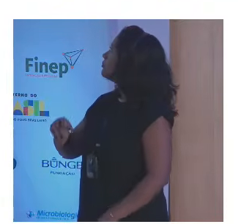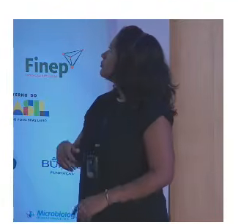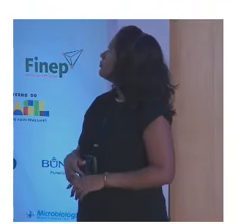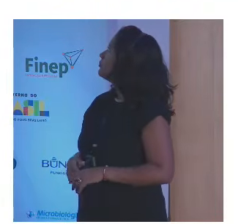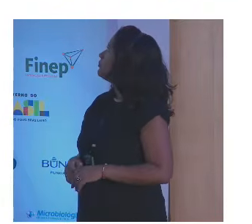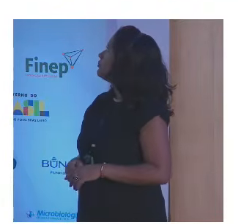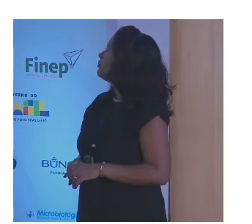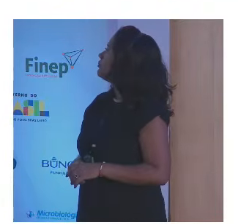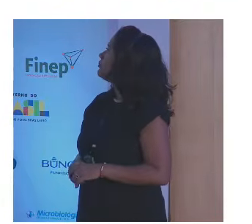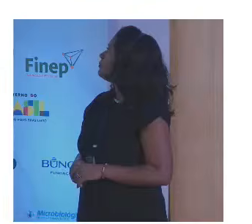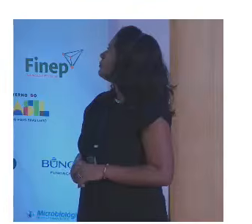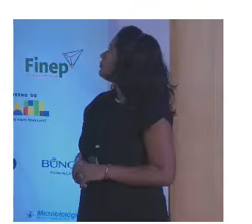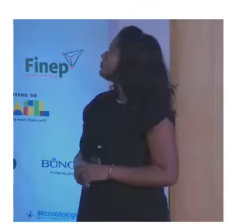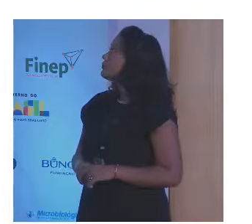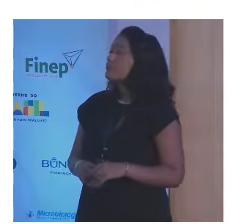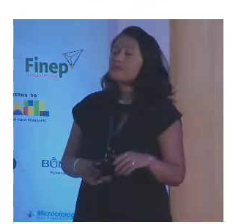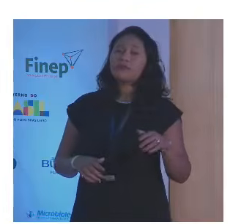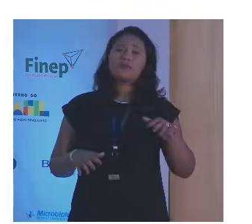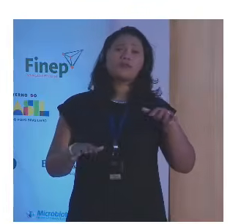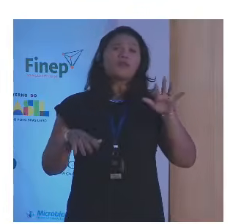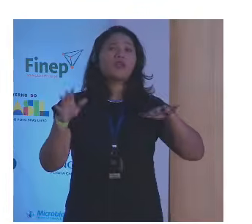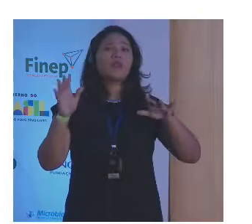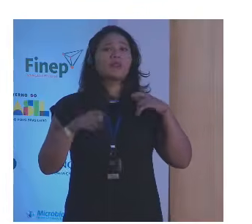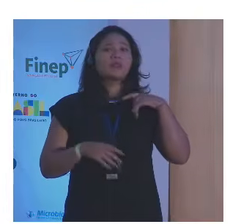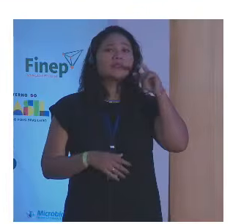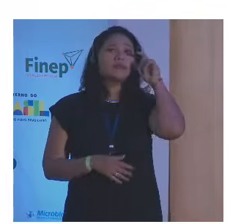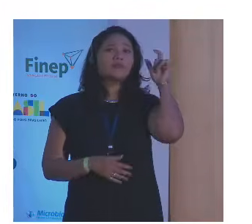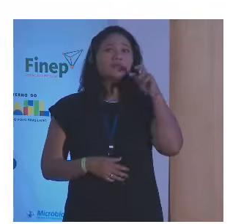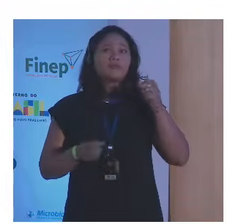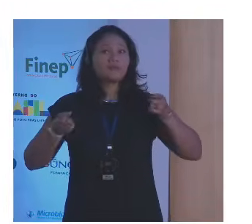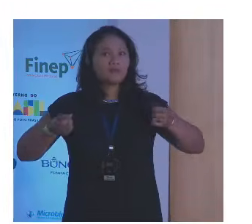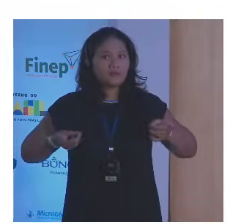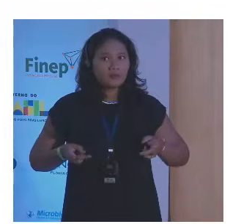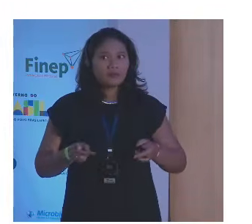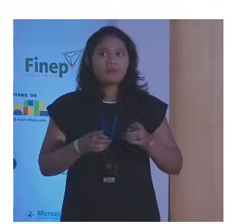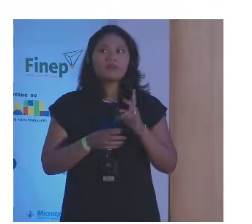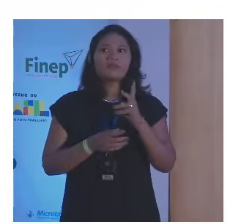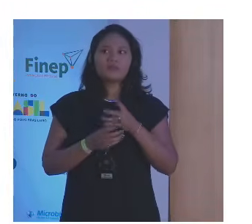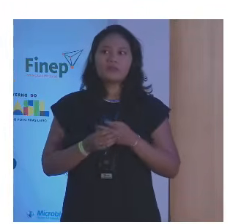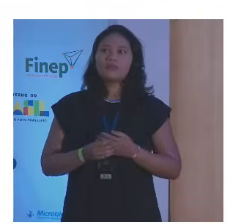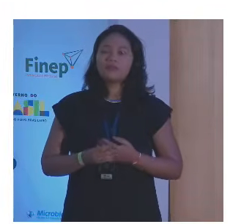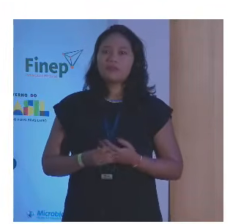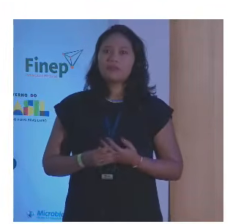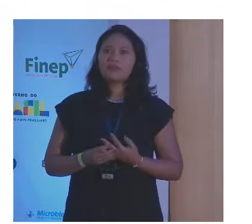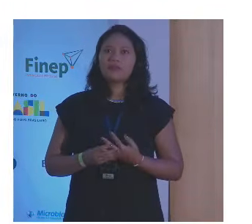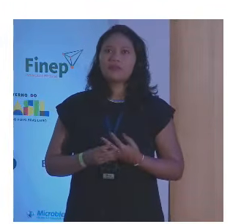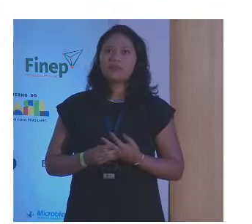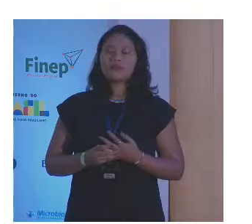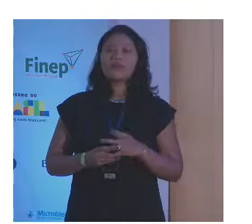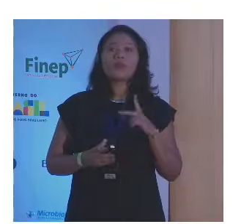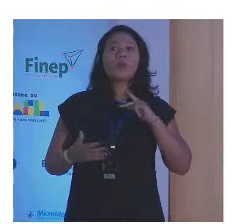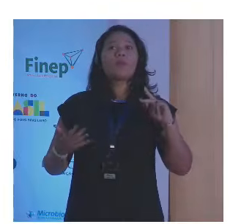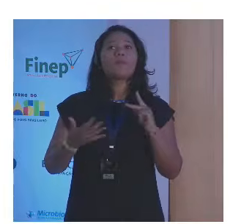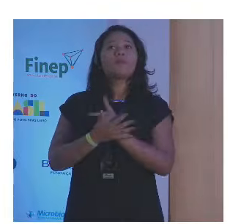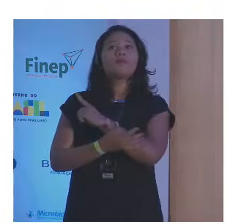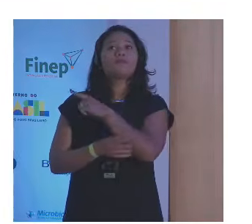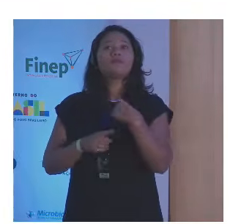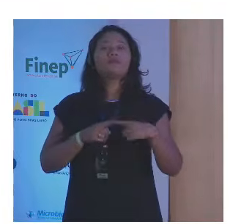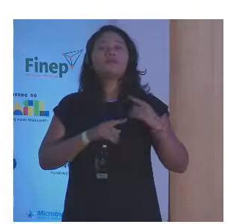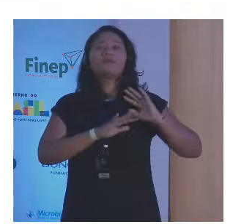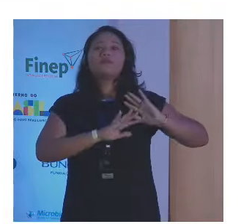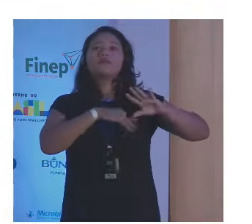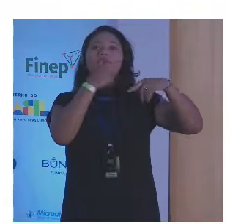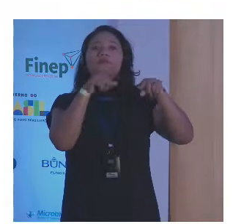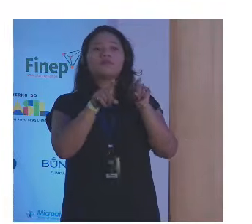on this matter to integrate something that is a bit better. The currents should be a bit better, and the operational line should be connected between